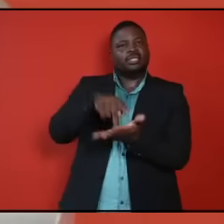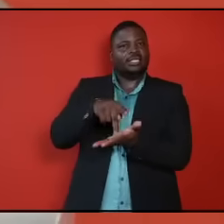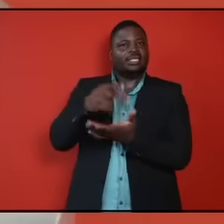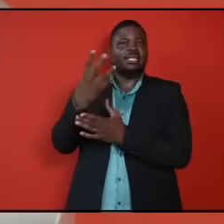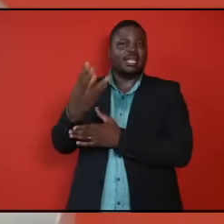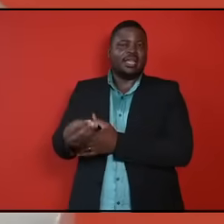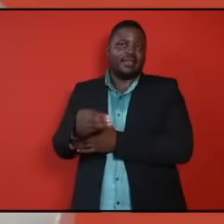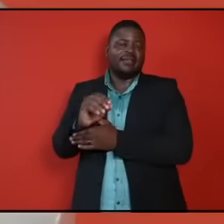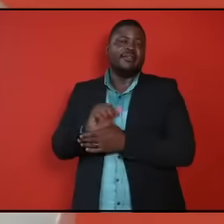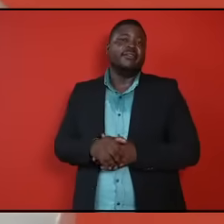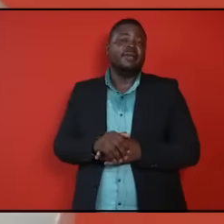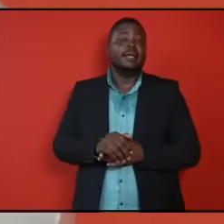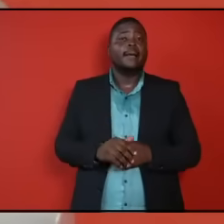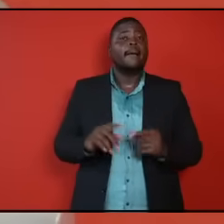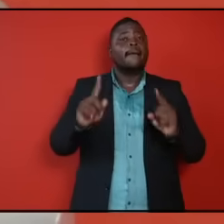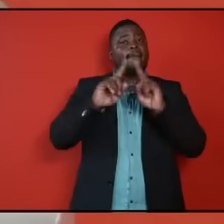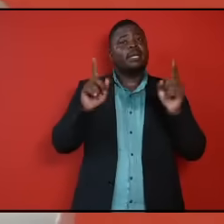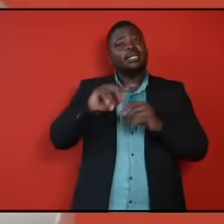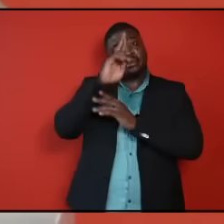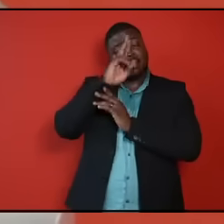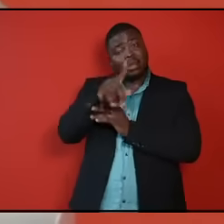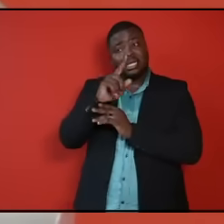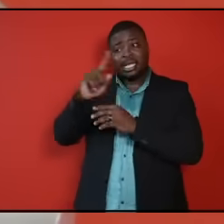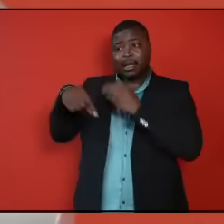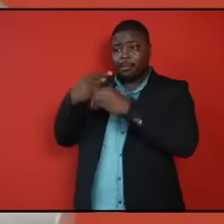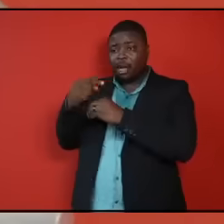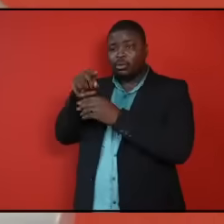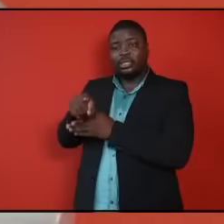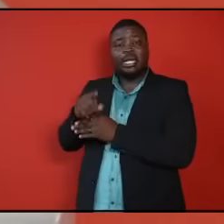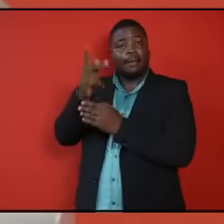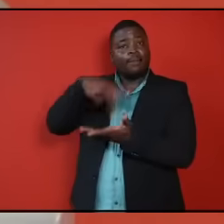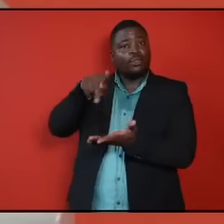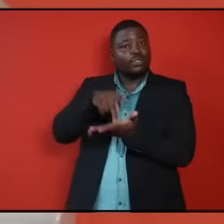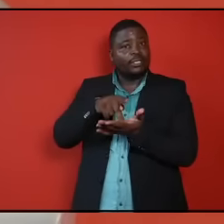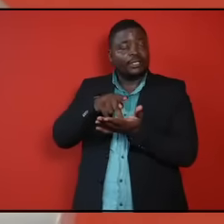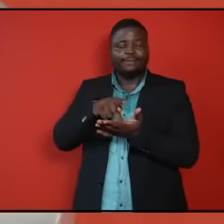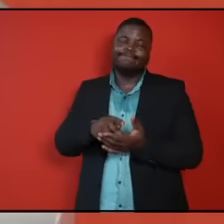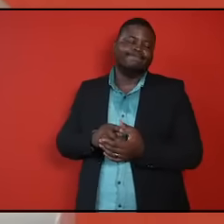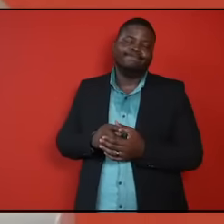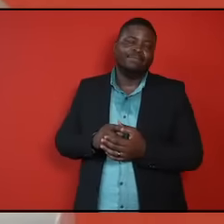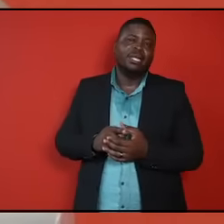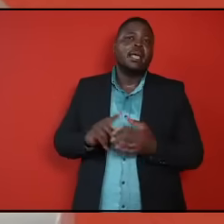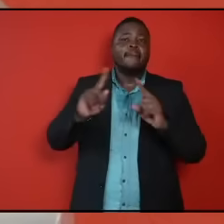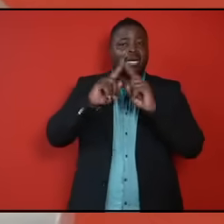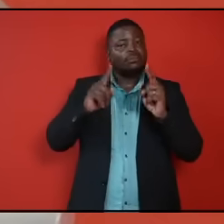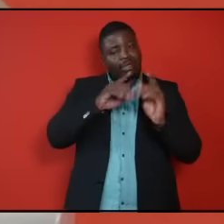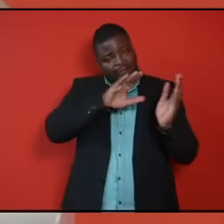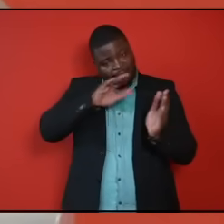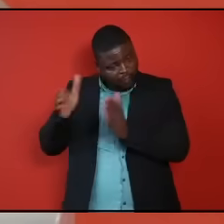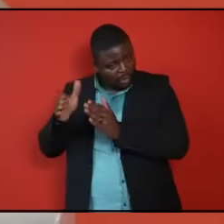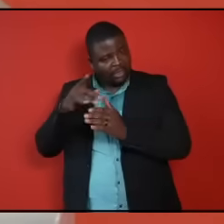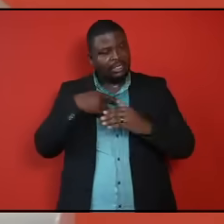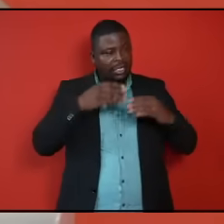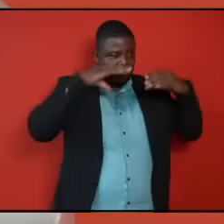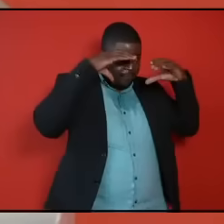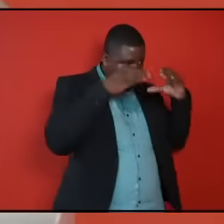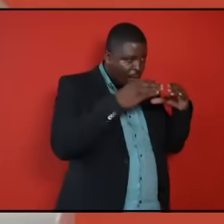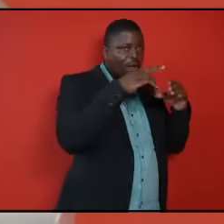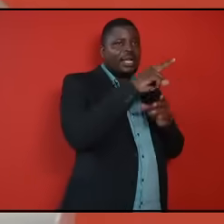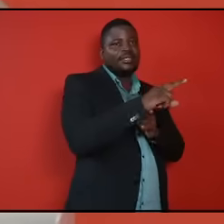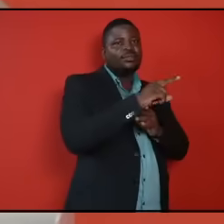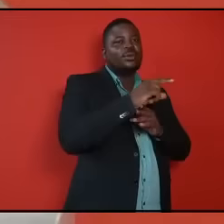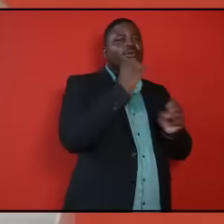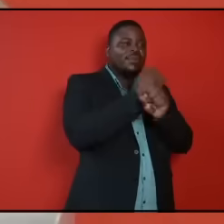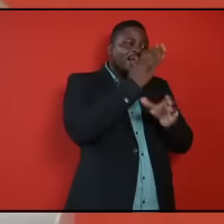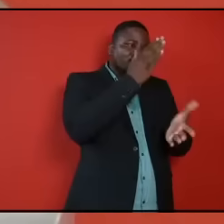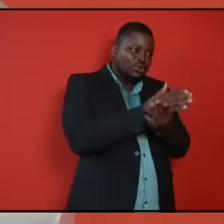And we said, look, it's not about positions, let's participate, let's go forward and all of that. And then a clown comes and says, no, you guys are not acting in the